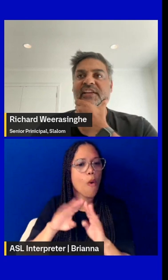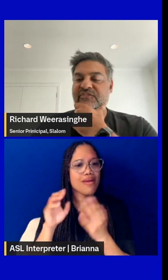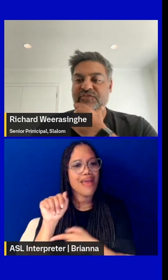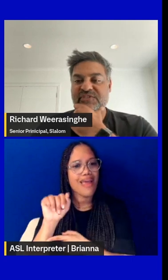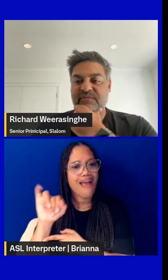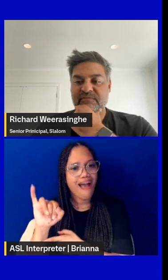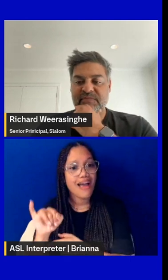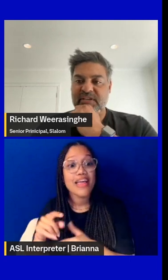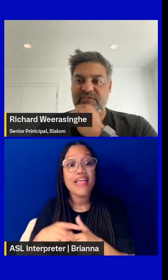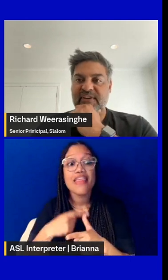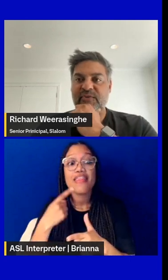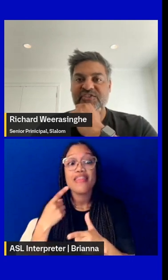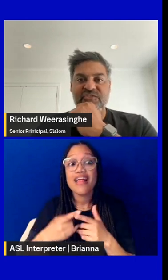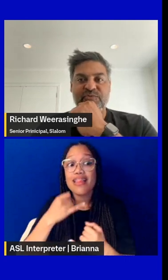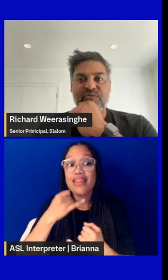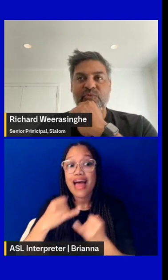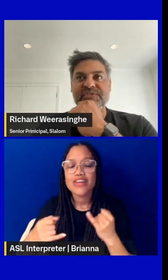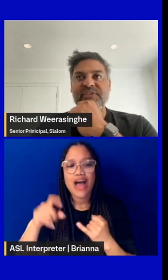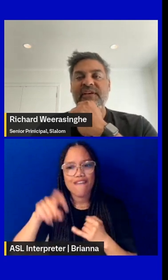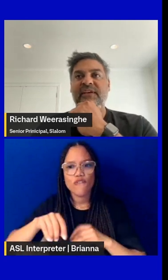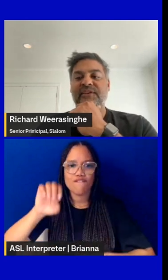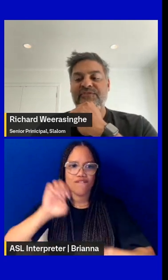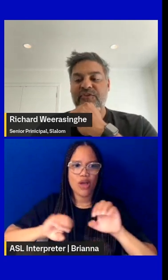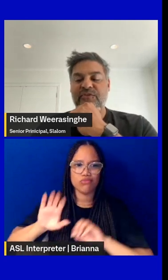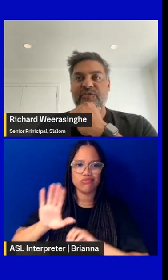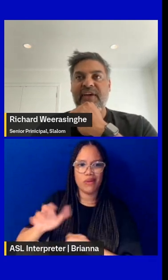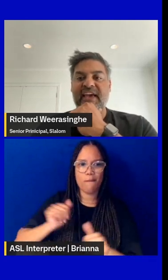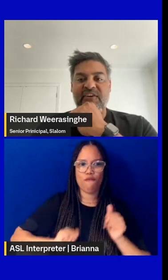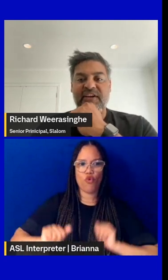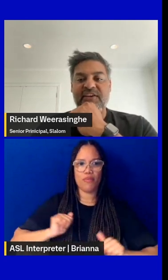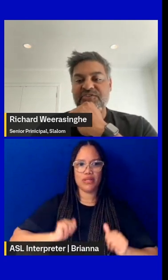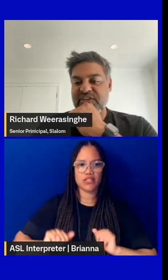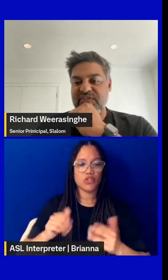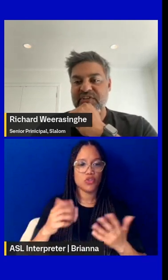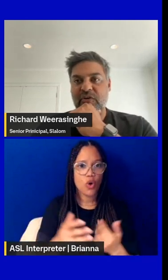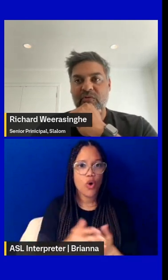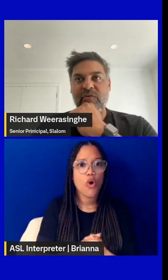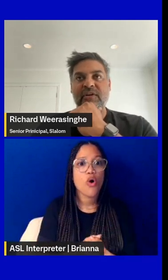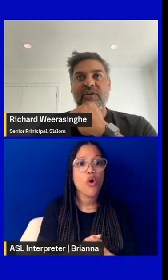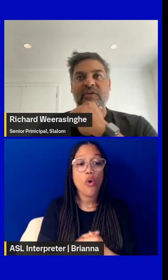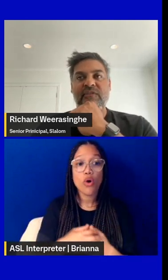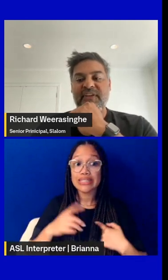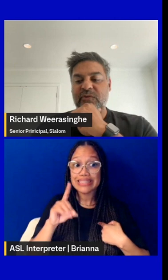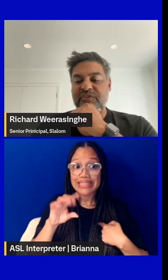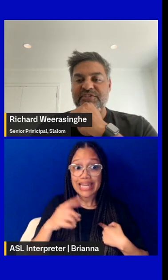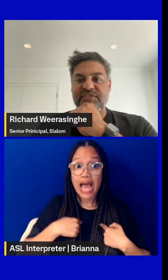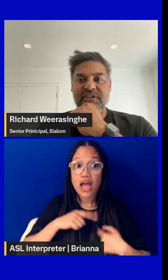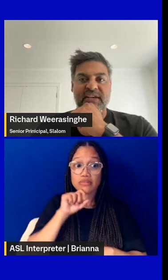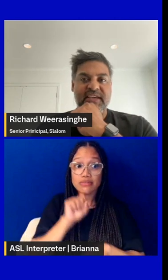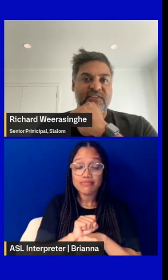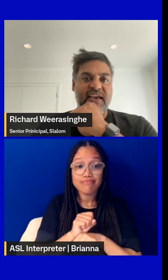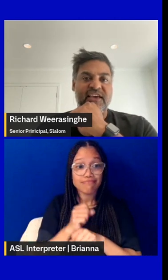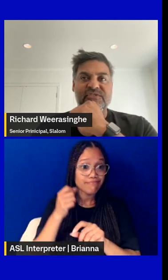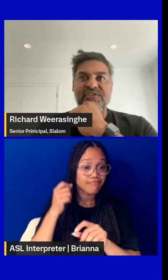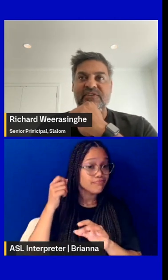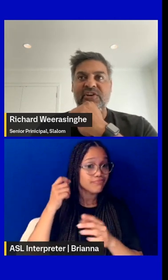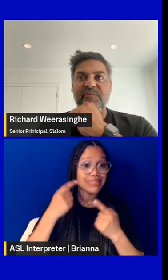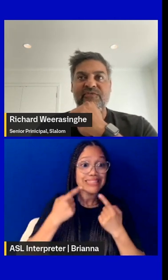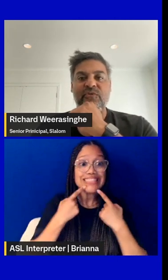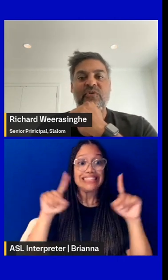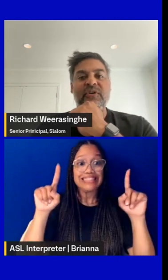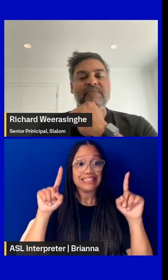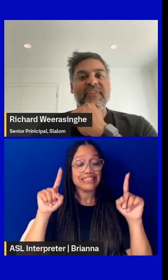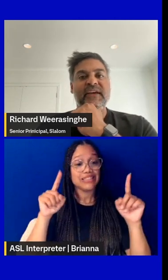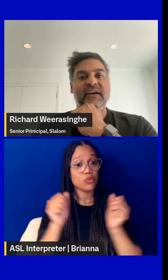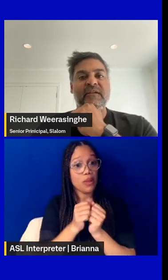then finally, you have to do some evaluation of performance. So, have I achieved the goal that I wanted? Did I get the accuracy I was